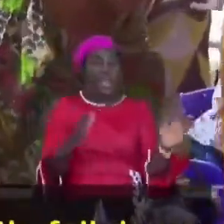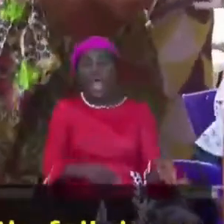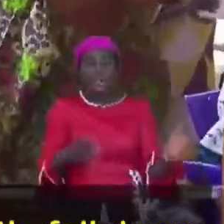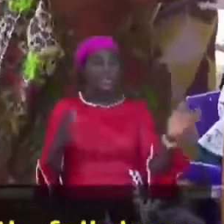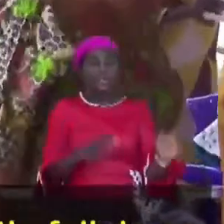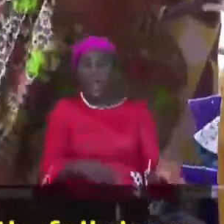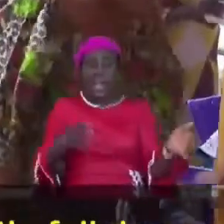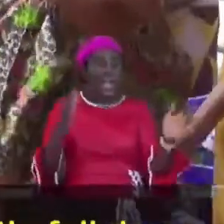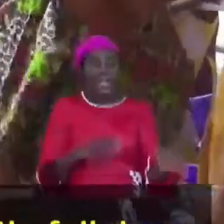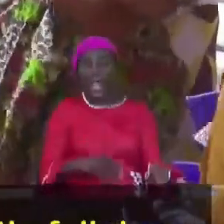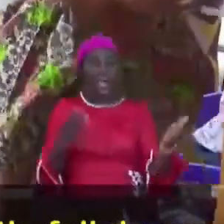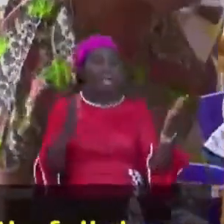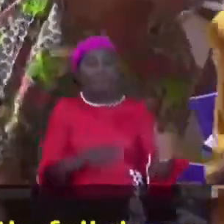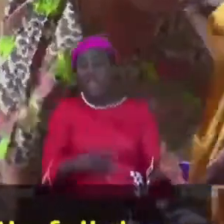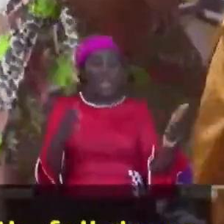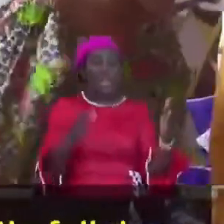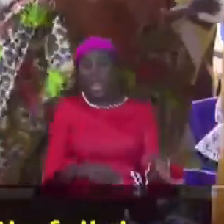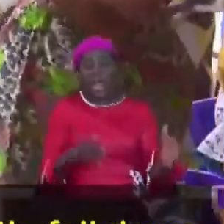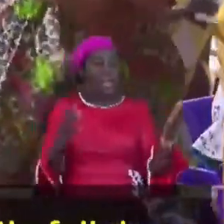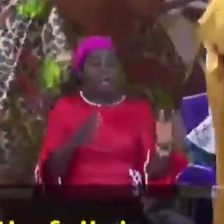Thank you, Jesus.